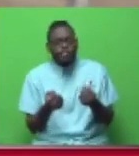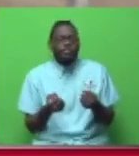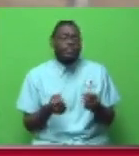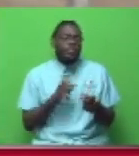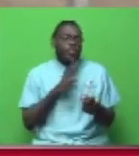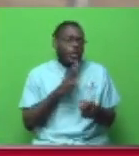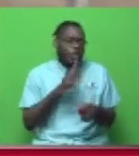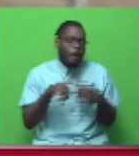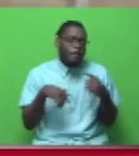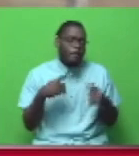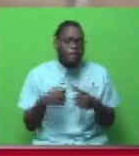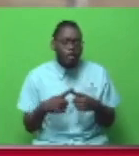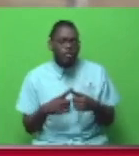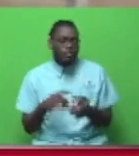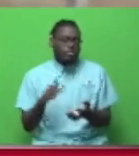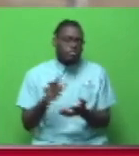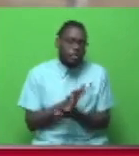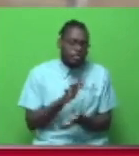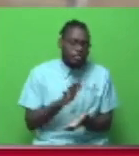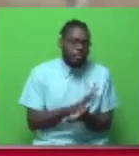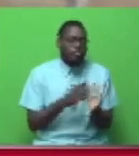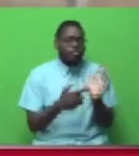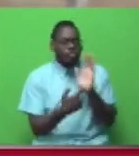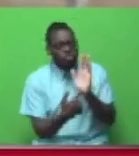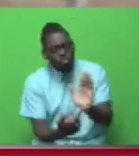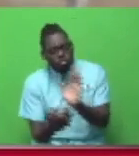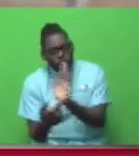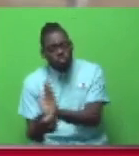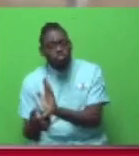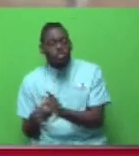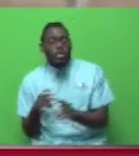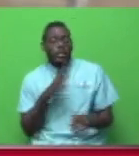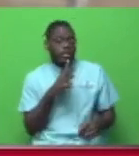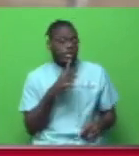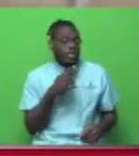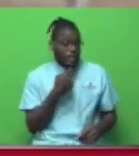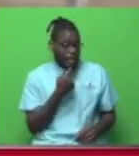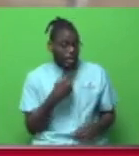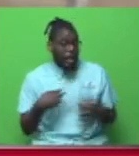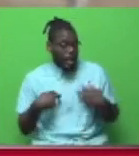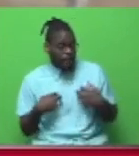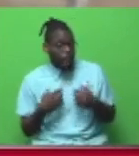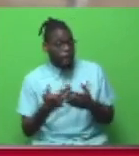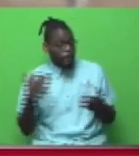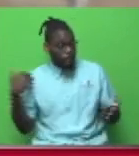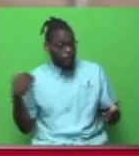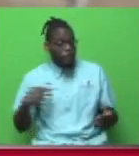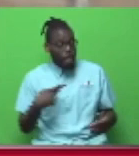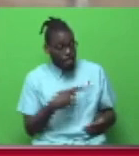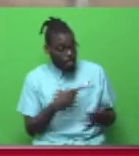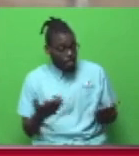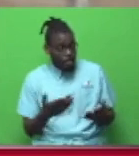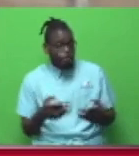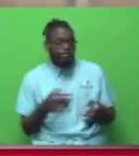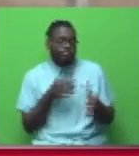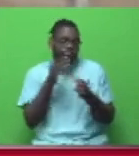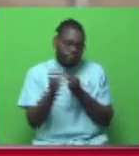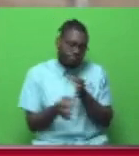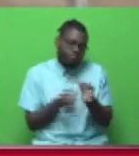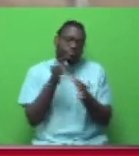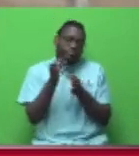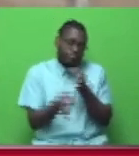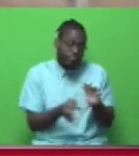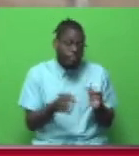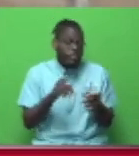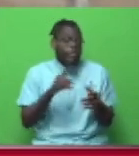Attorney General in another place. It was laid in this parliament. And it was a document, it was laid in the parliament, it was the 2nd